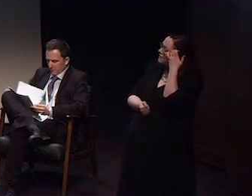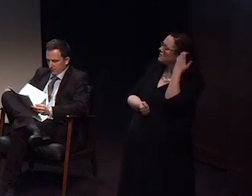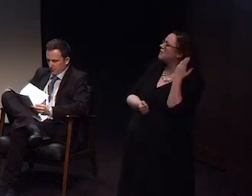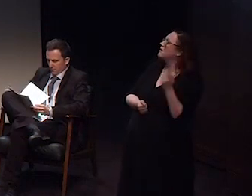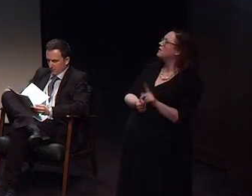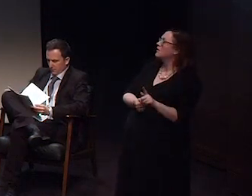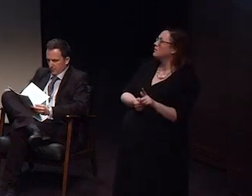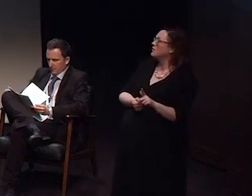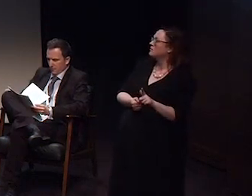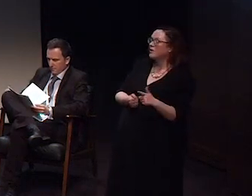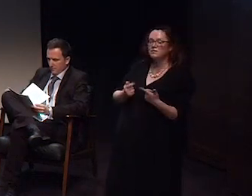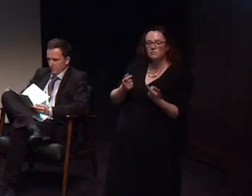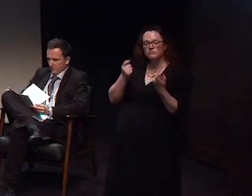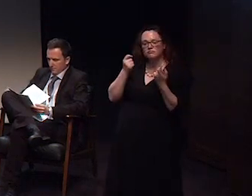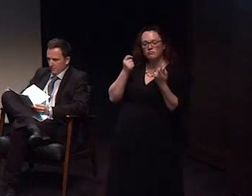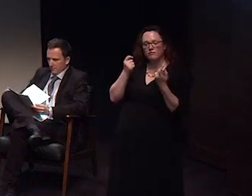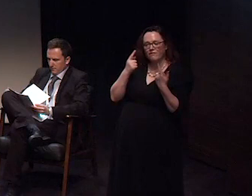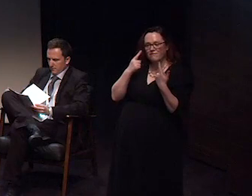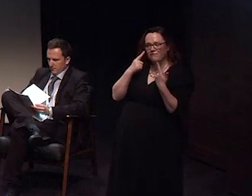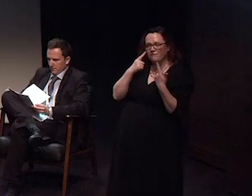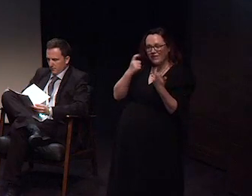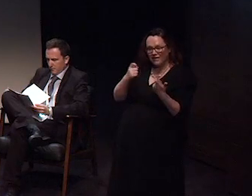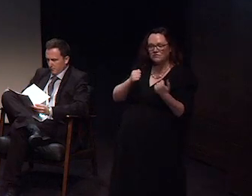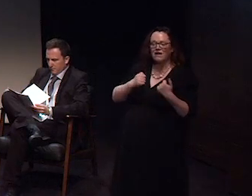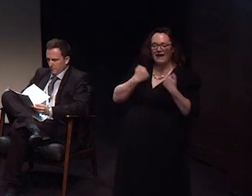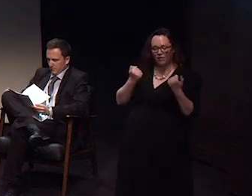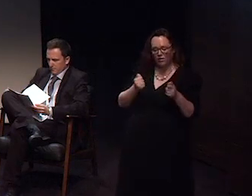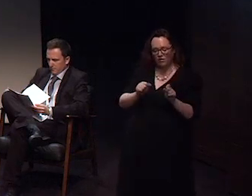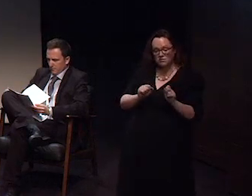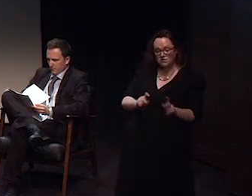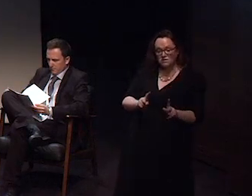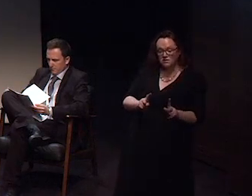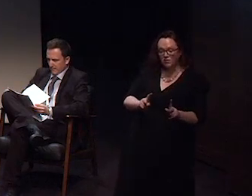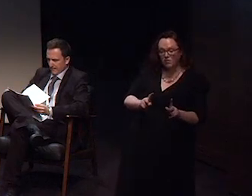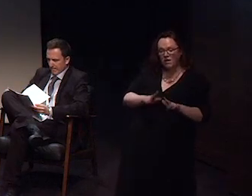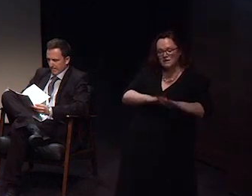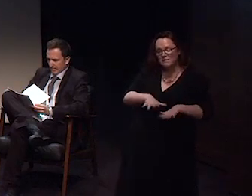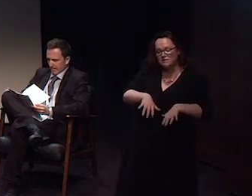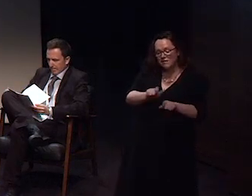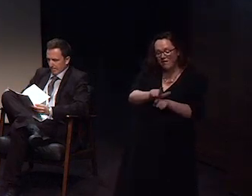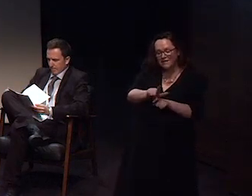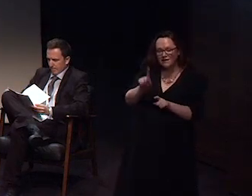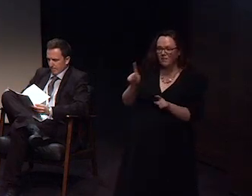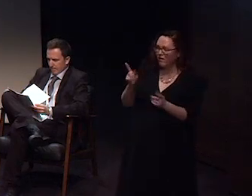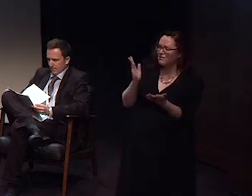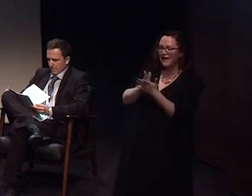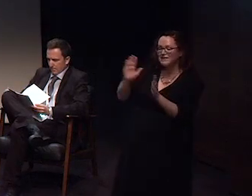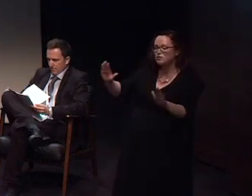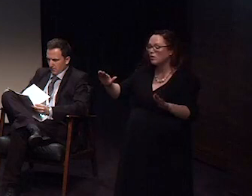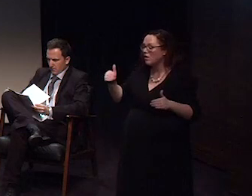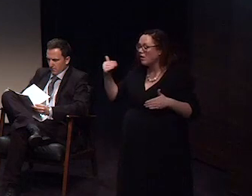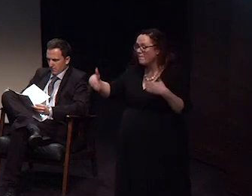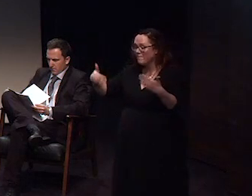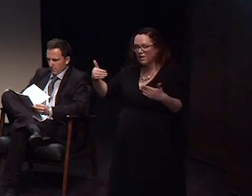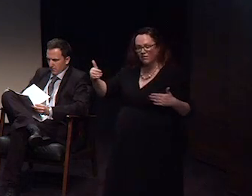remains the same time as without application. And when the application doesn't work and the dispatcher